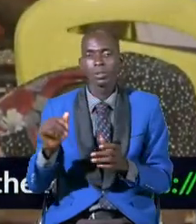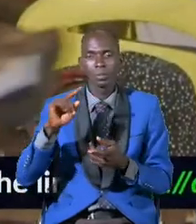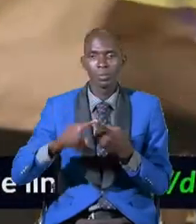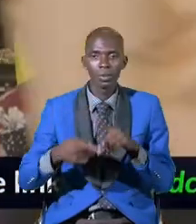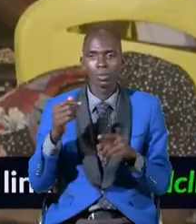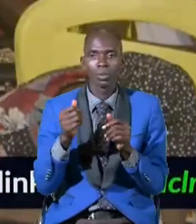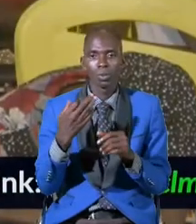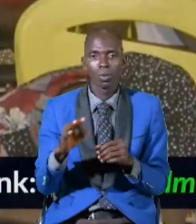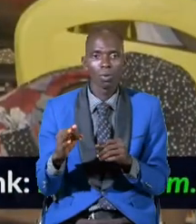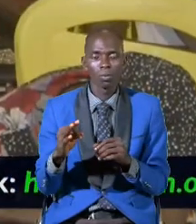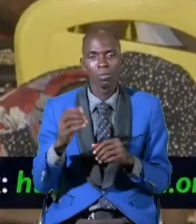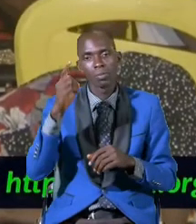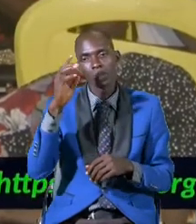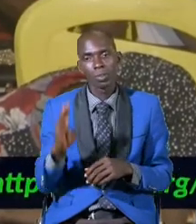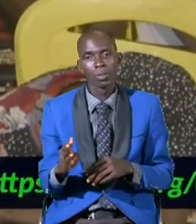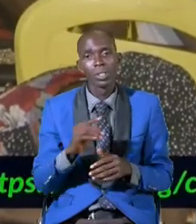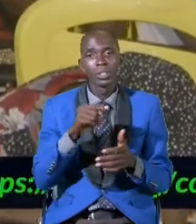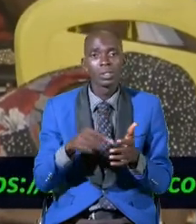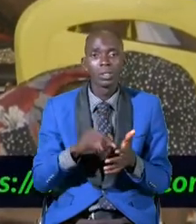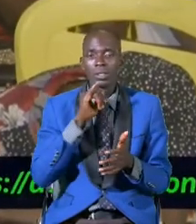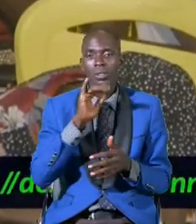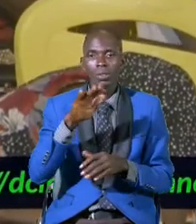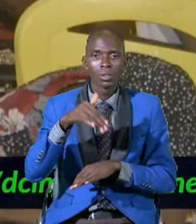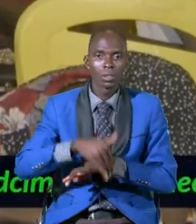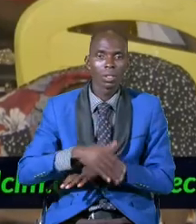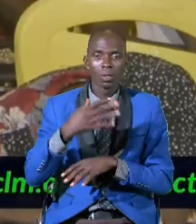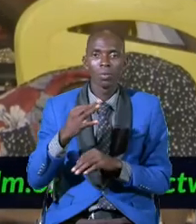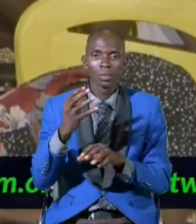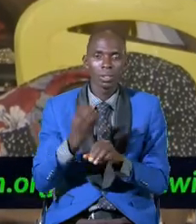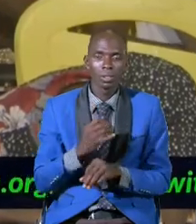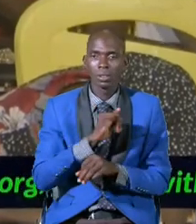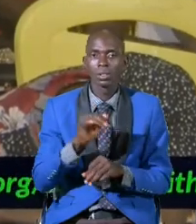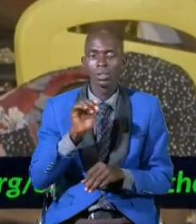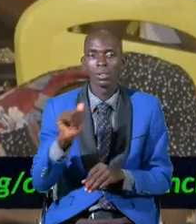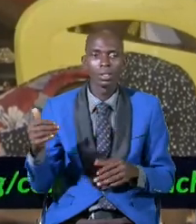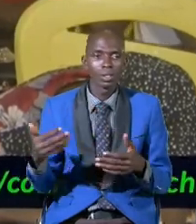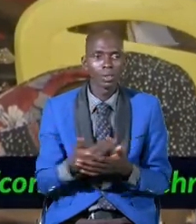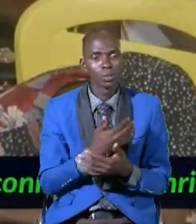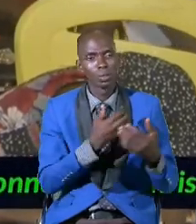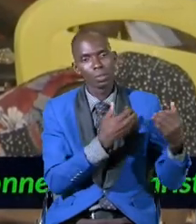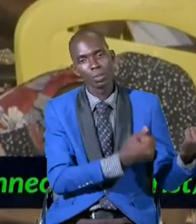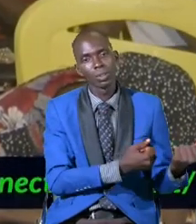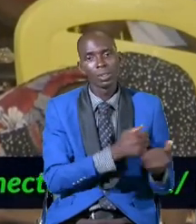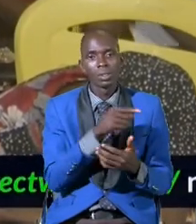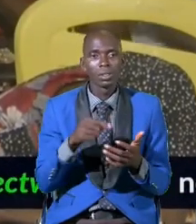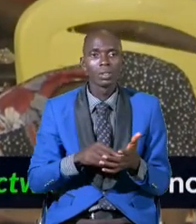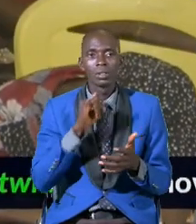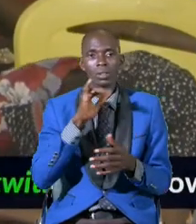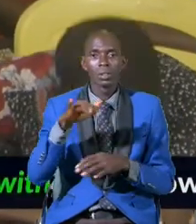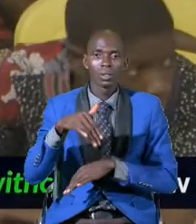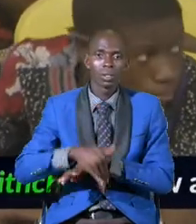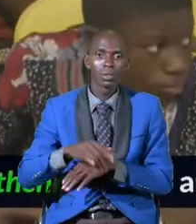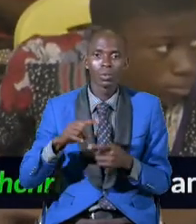is your night to get a new courage. This is your night to be a